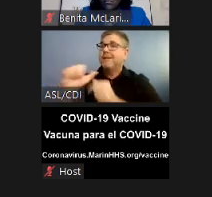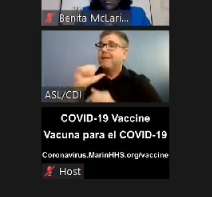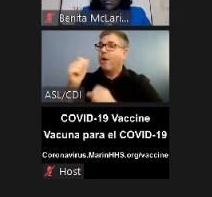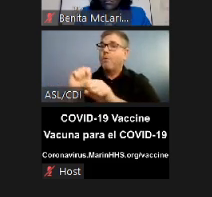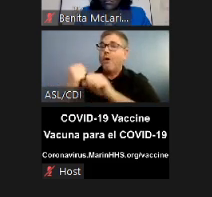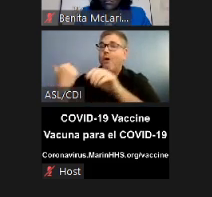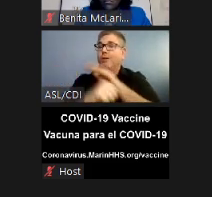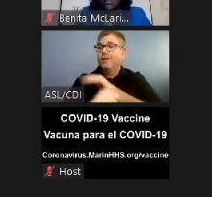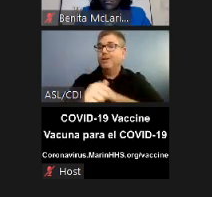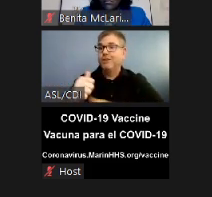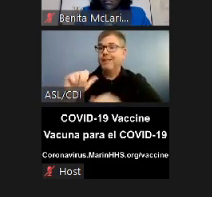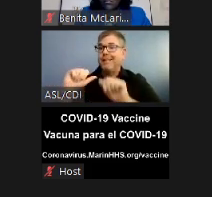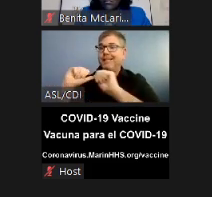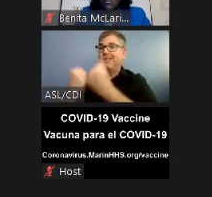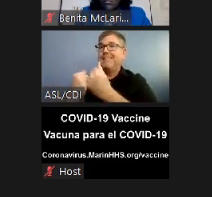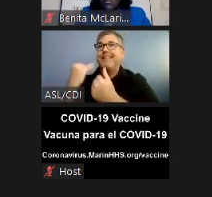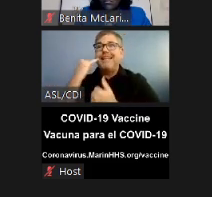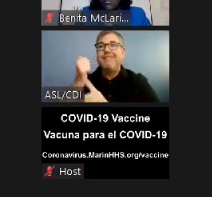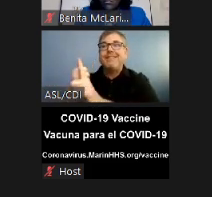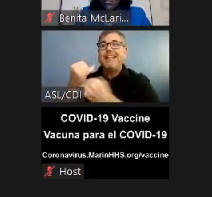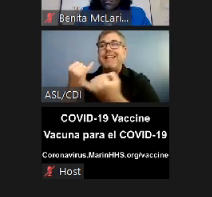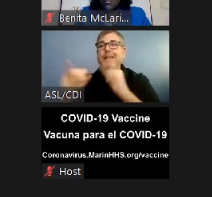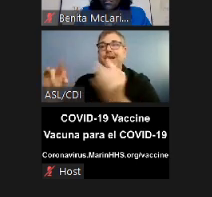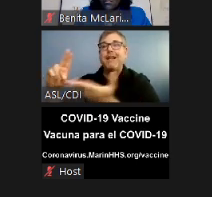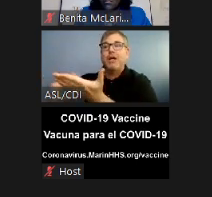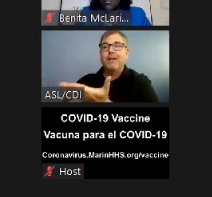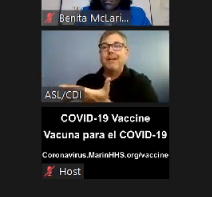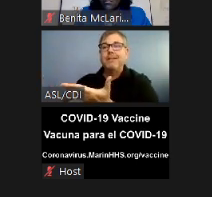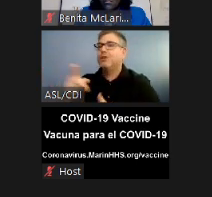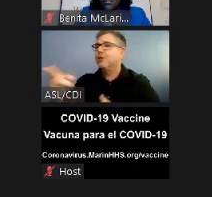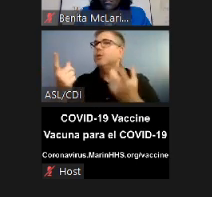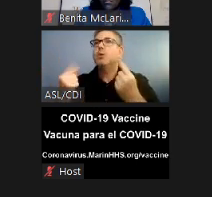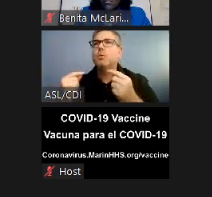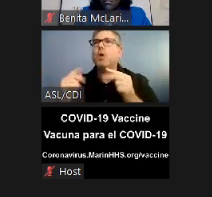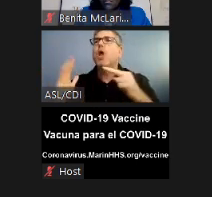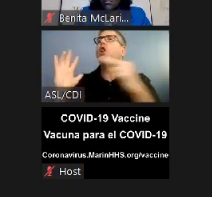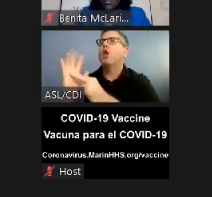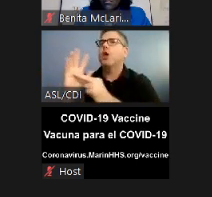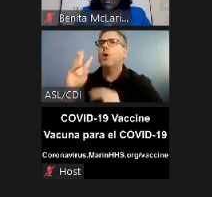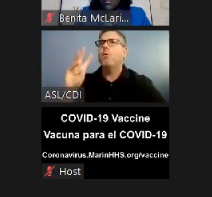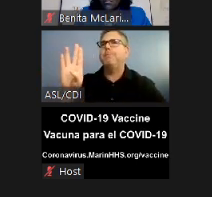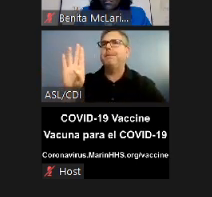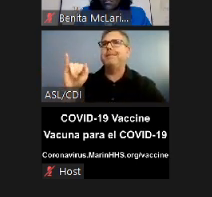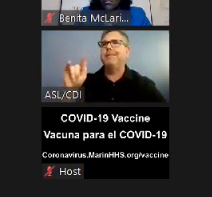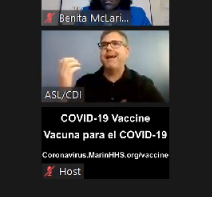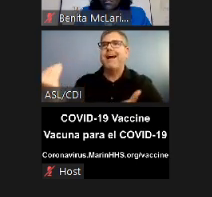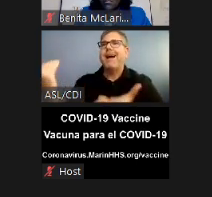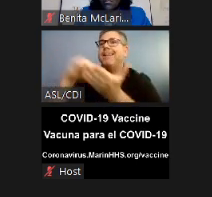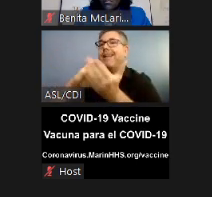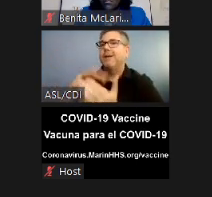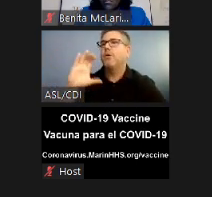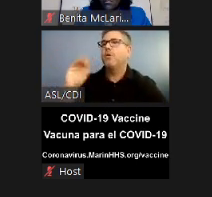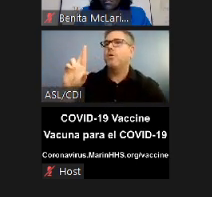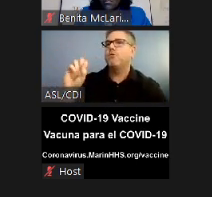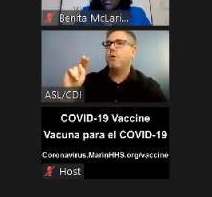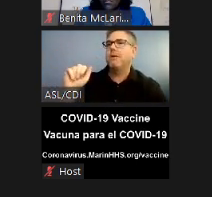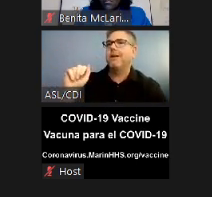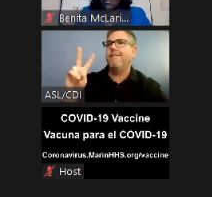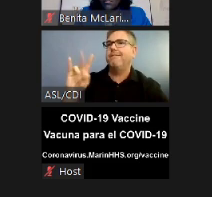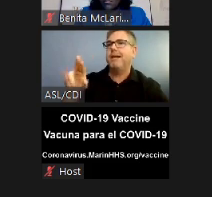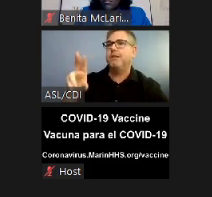thank you for walking us through this model. I think it will help a lot of people who have provided their examples to us